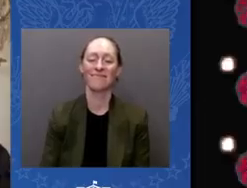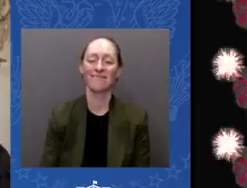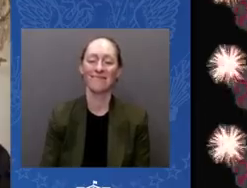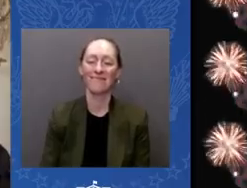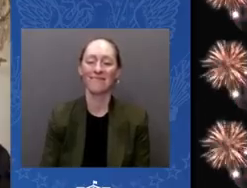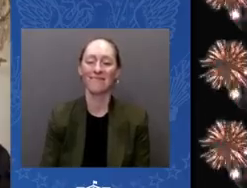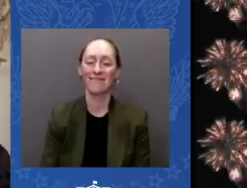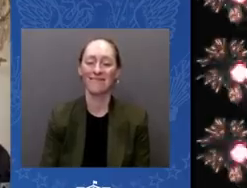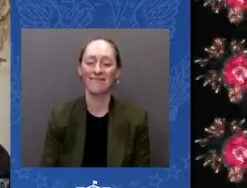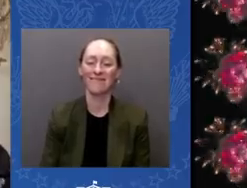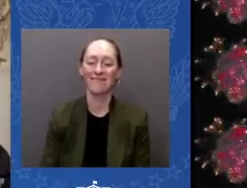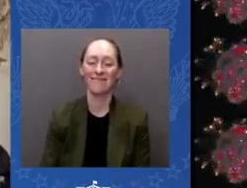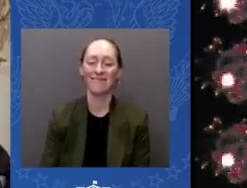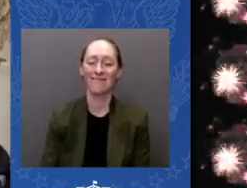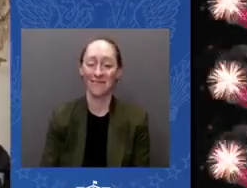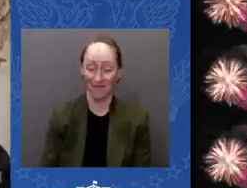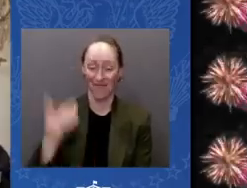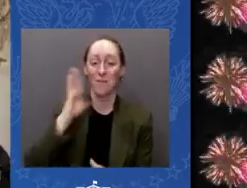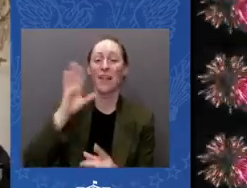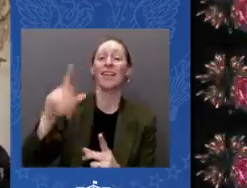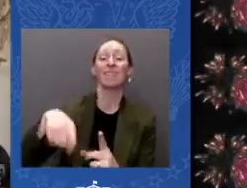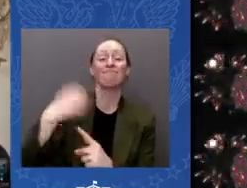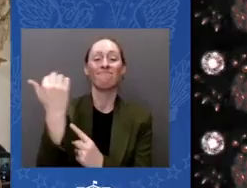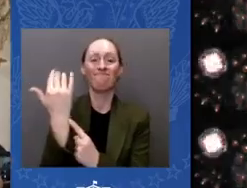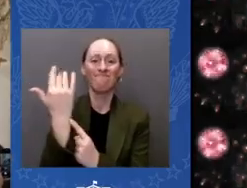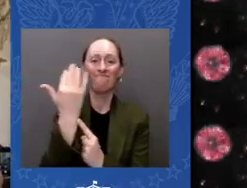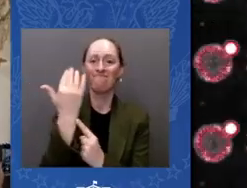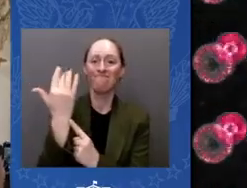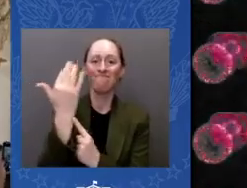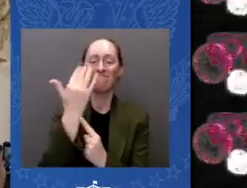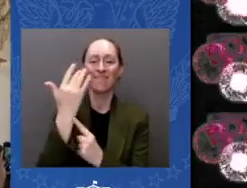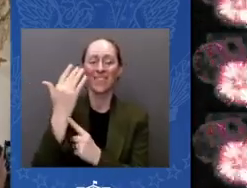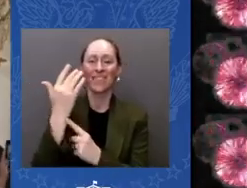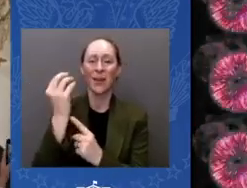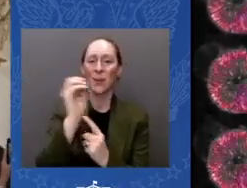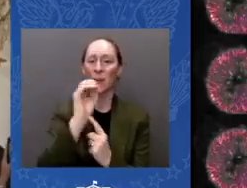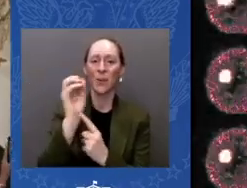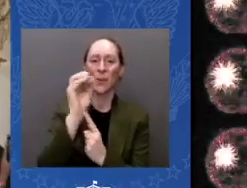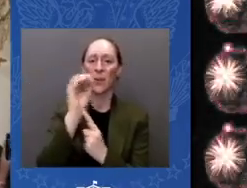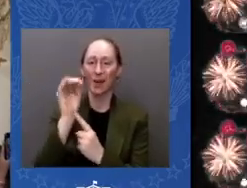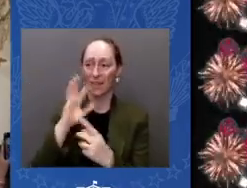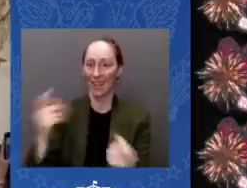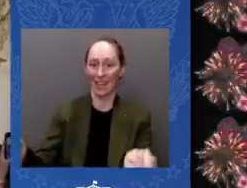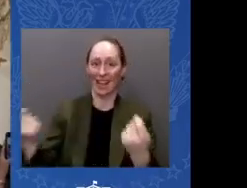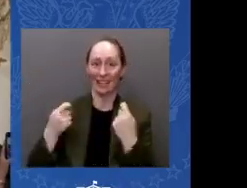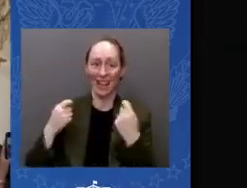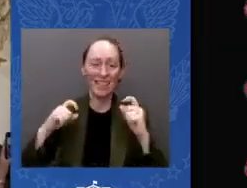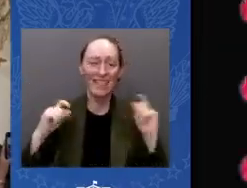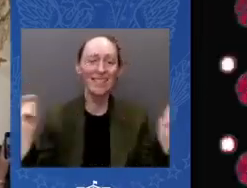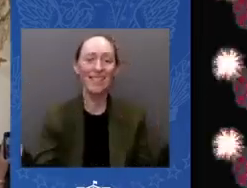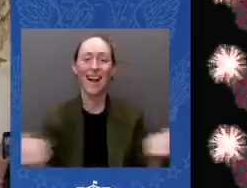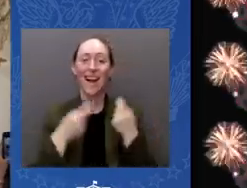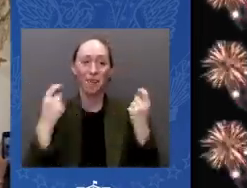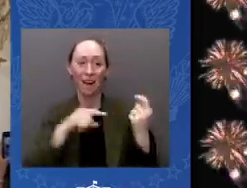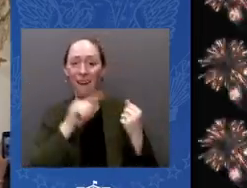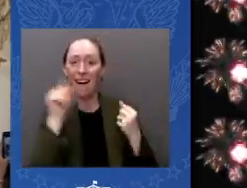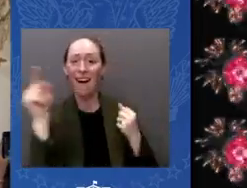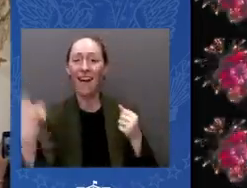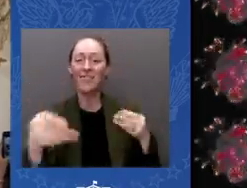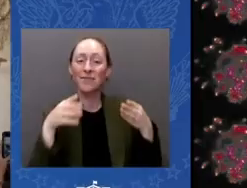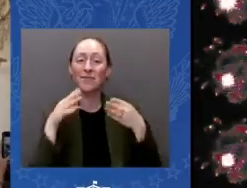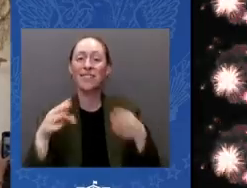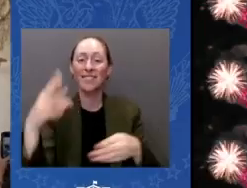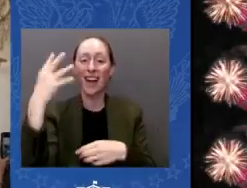celebrate this very important occasion. As many of you know, my mother arrived in the United States at the age of